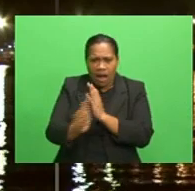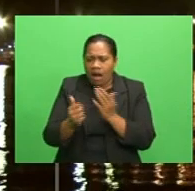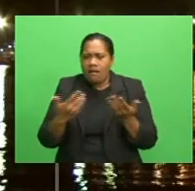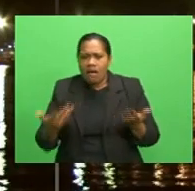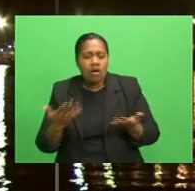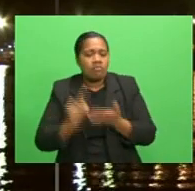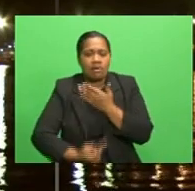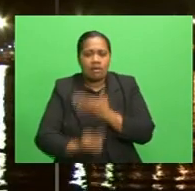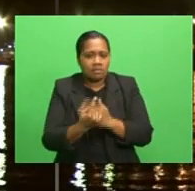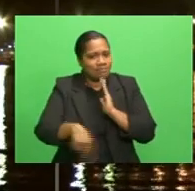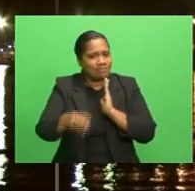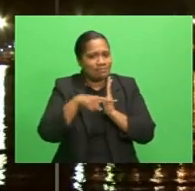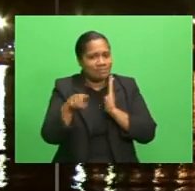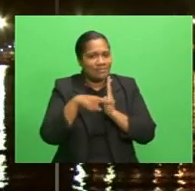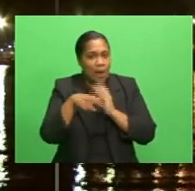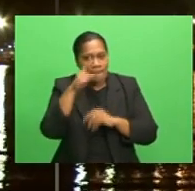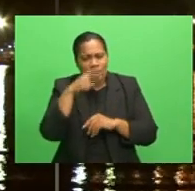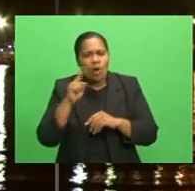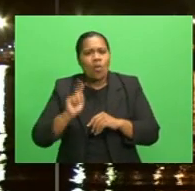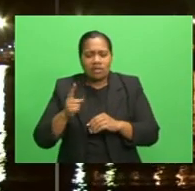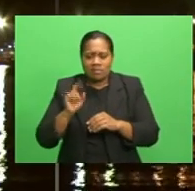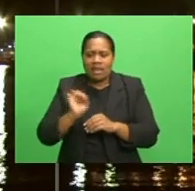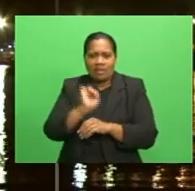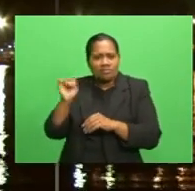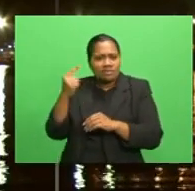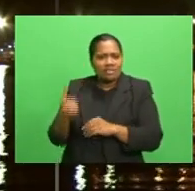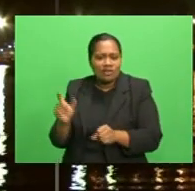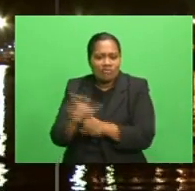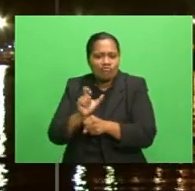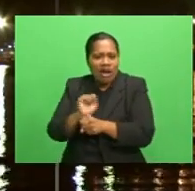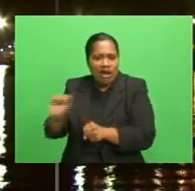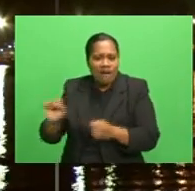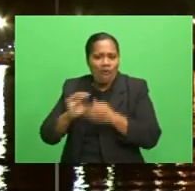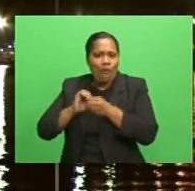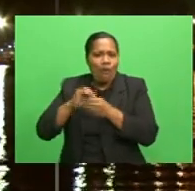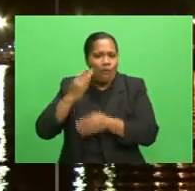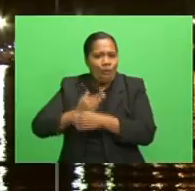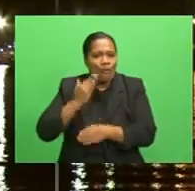sign of people becoming job creators. Koroi Tandalala has more.